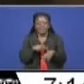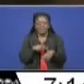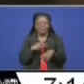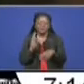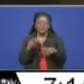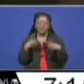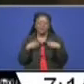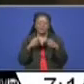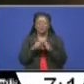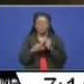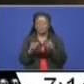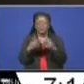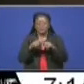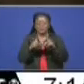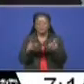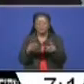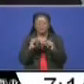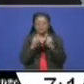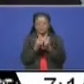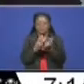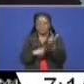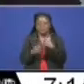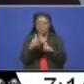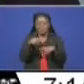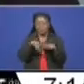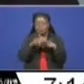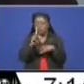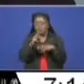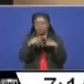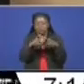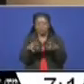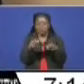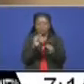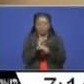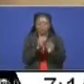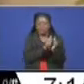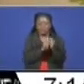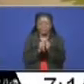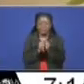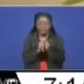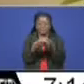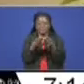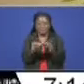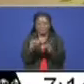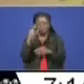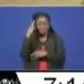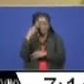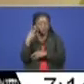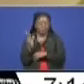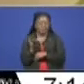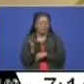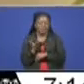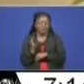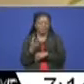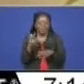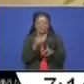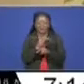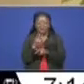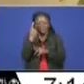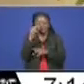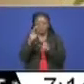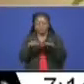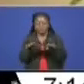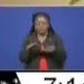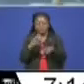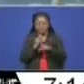room and work together, so it's been very gratifying. The main reason we're here is to take care of the children from the